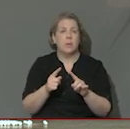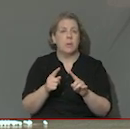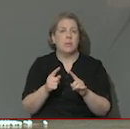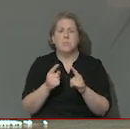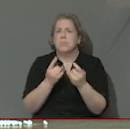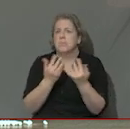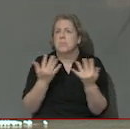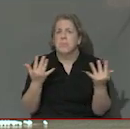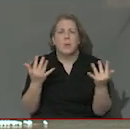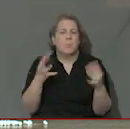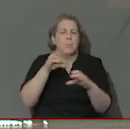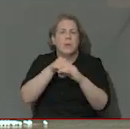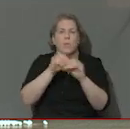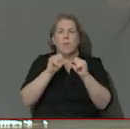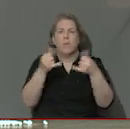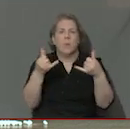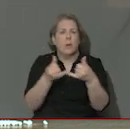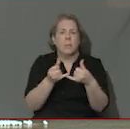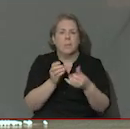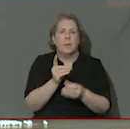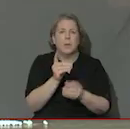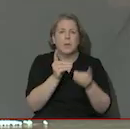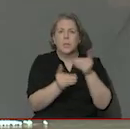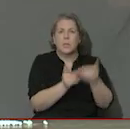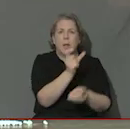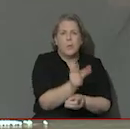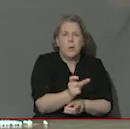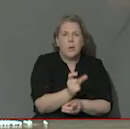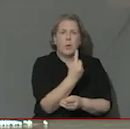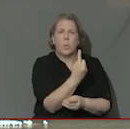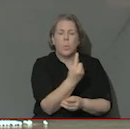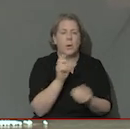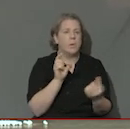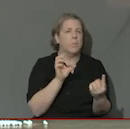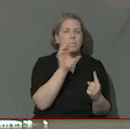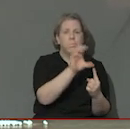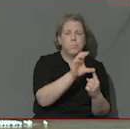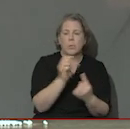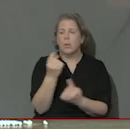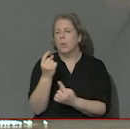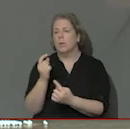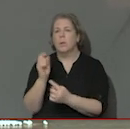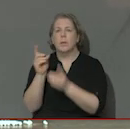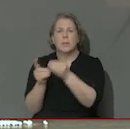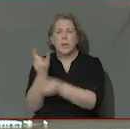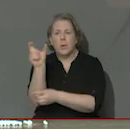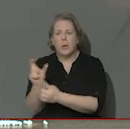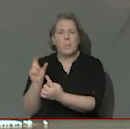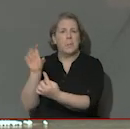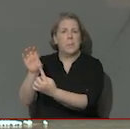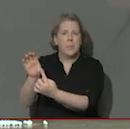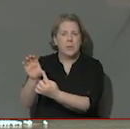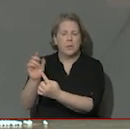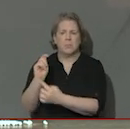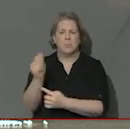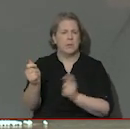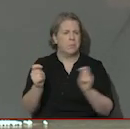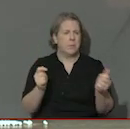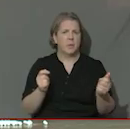or 3 or 4 directors, and this one gets this and that one gets that and this one did not receive that. So when you get a question like